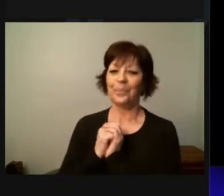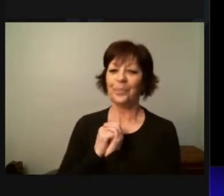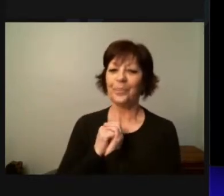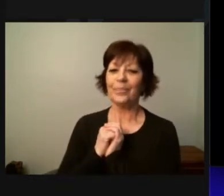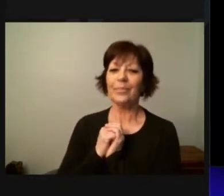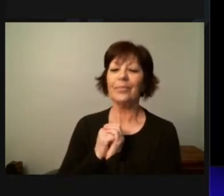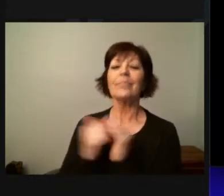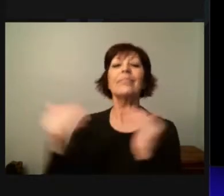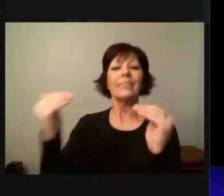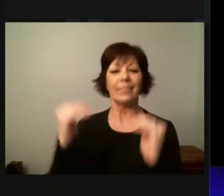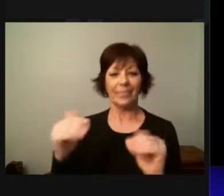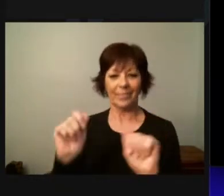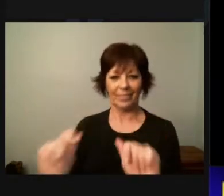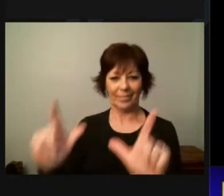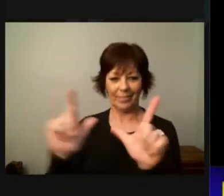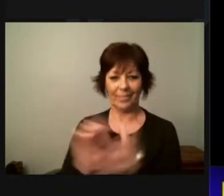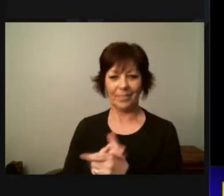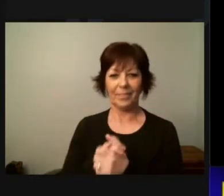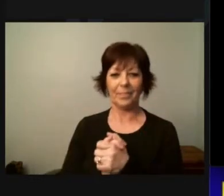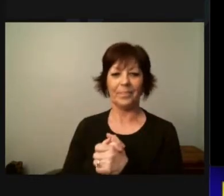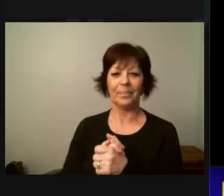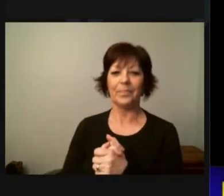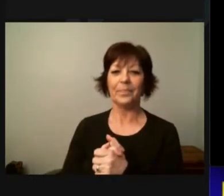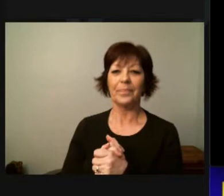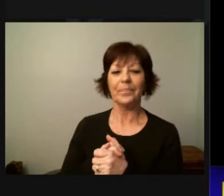Next slide, please.